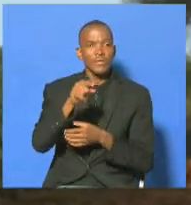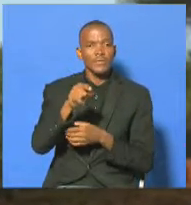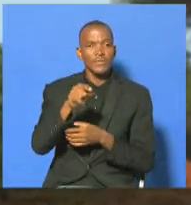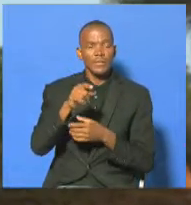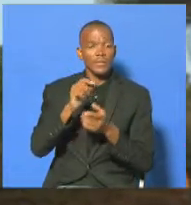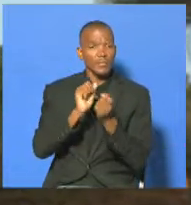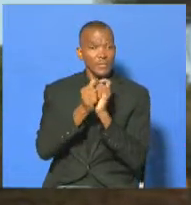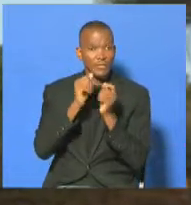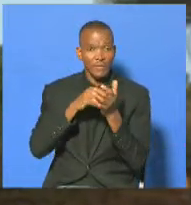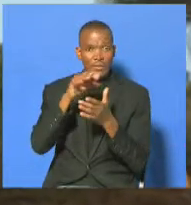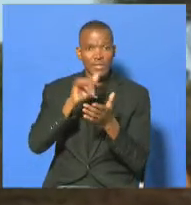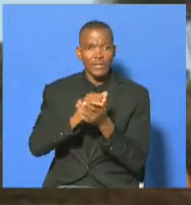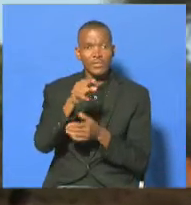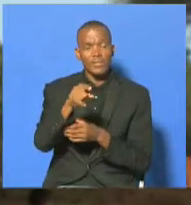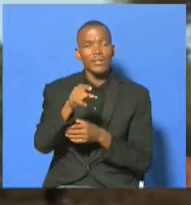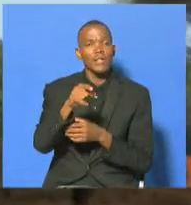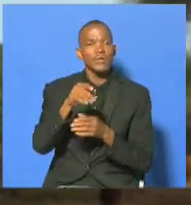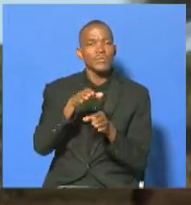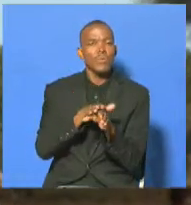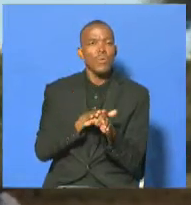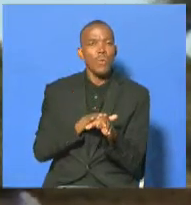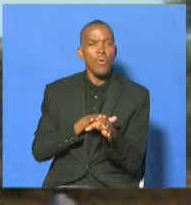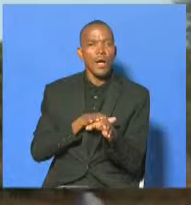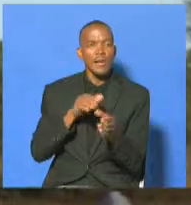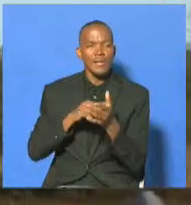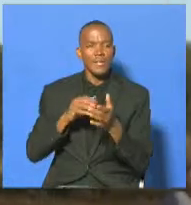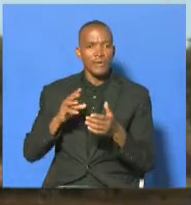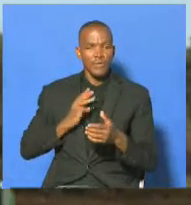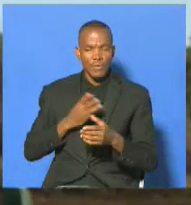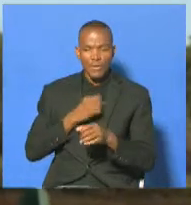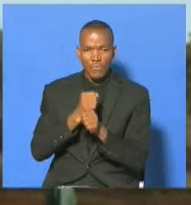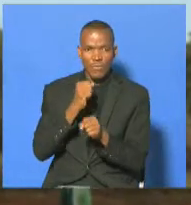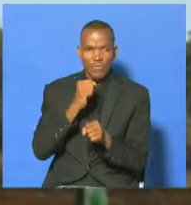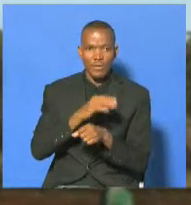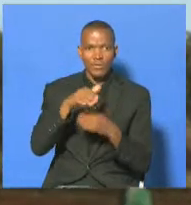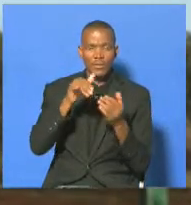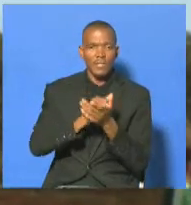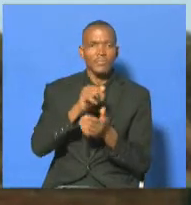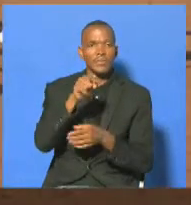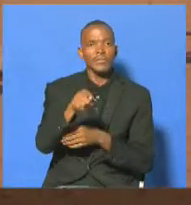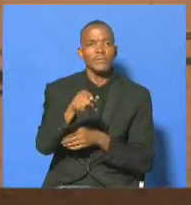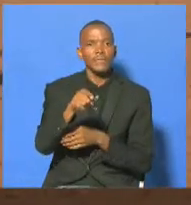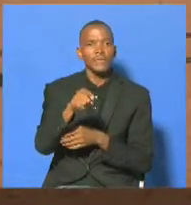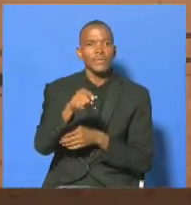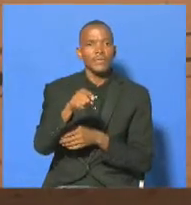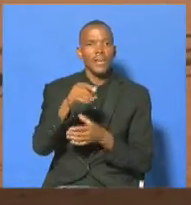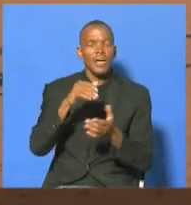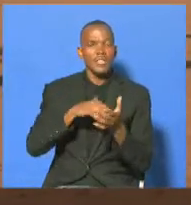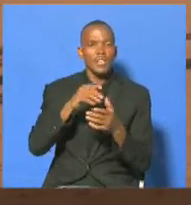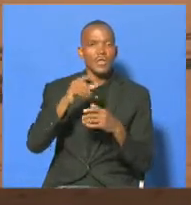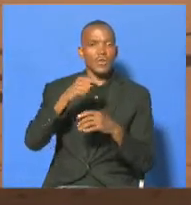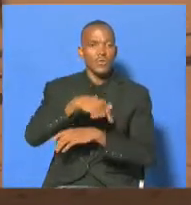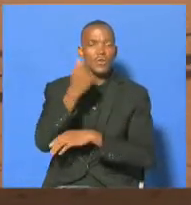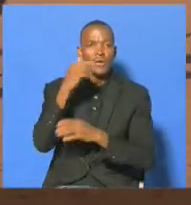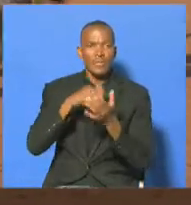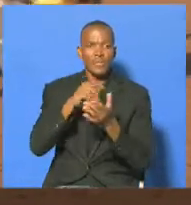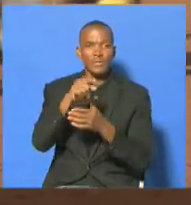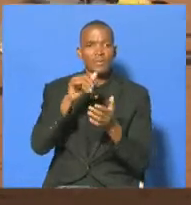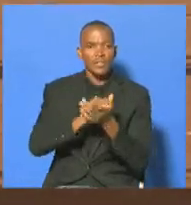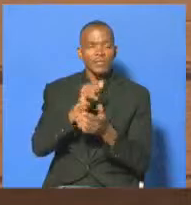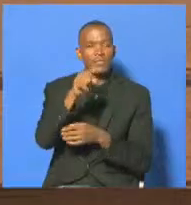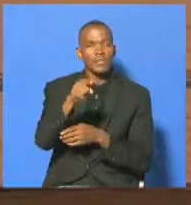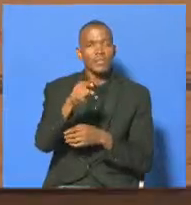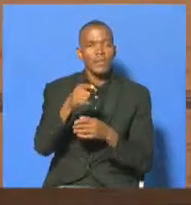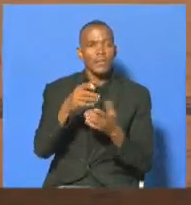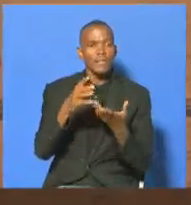from defense to attack was very, very slow. So we've been working on transition from defense to attack. Meanwhile, Tlokwe United go into their Saturday's match